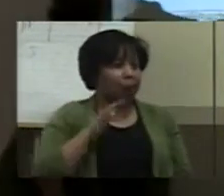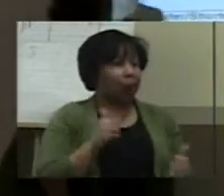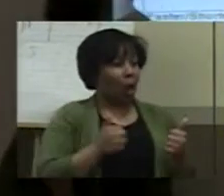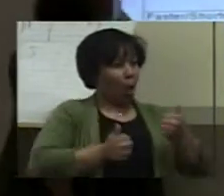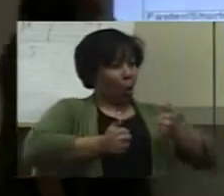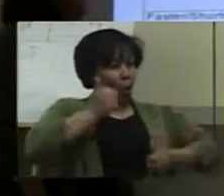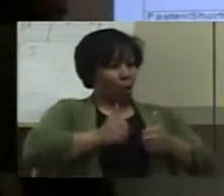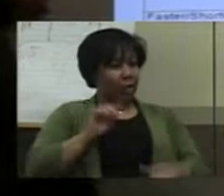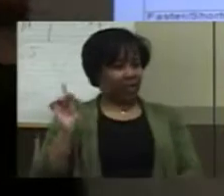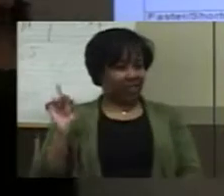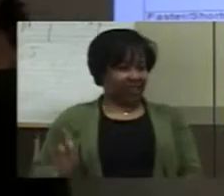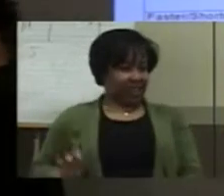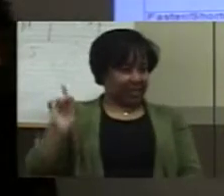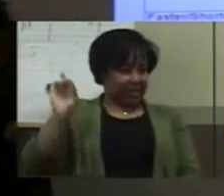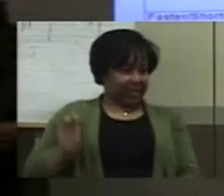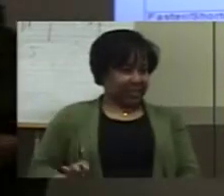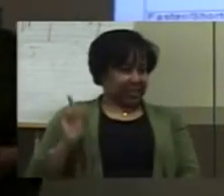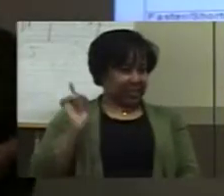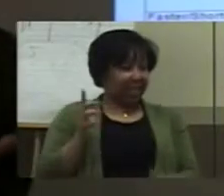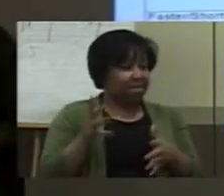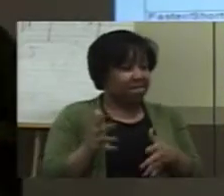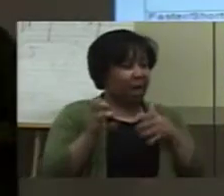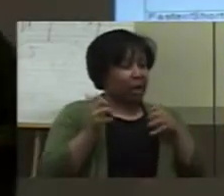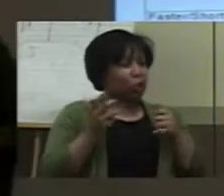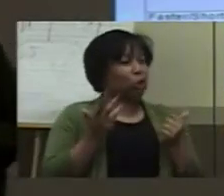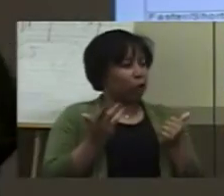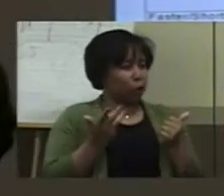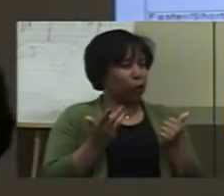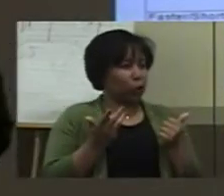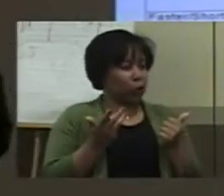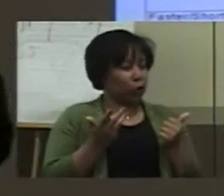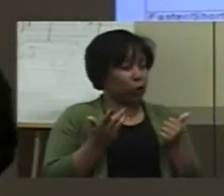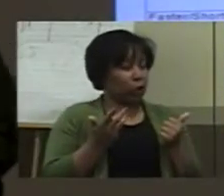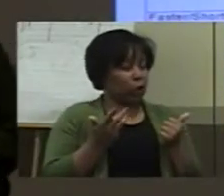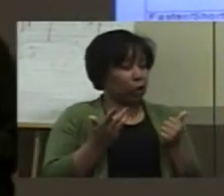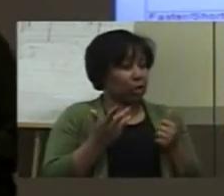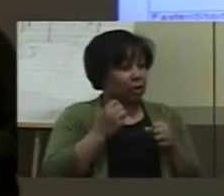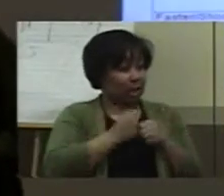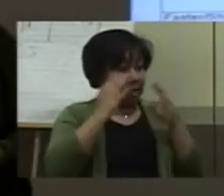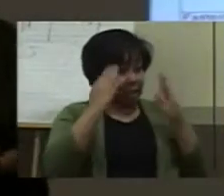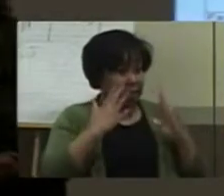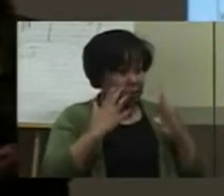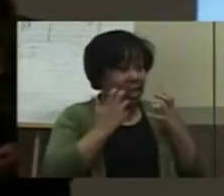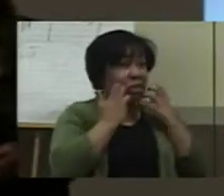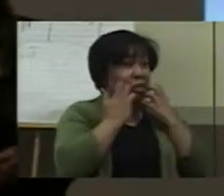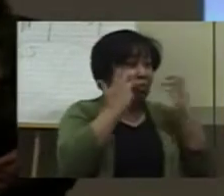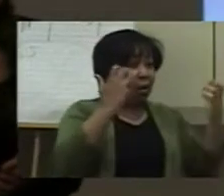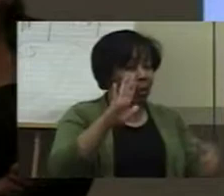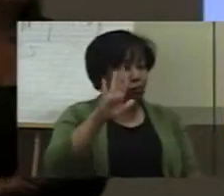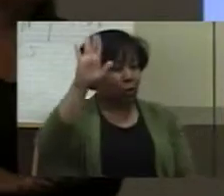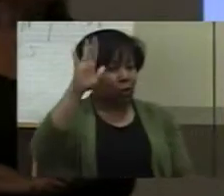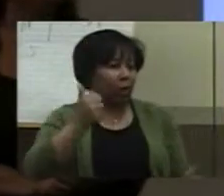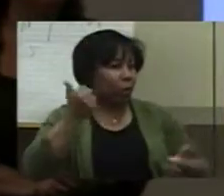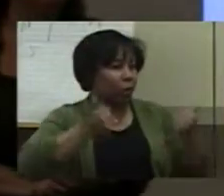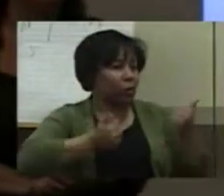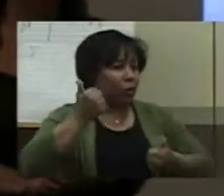Which of these is faster to get the teacher's attention? Screaming or raising your